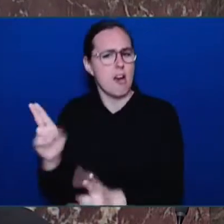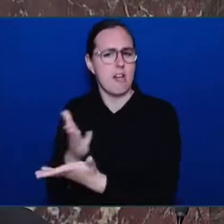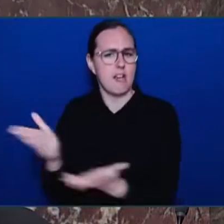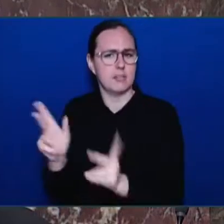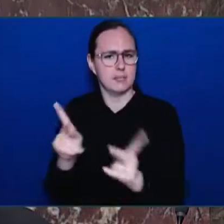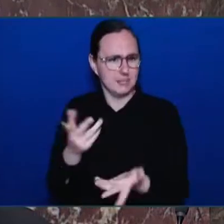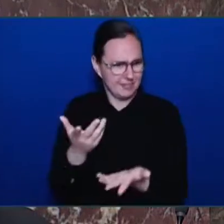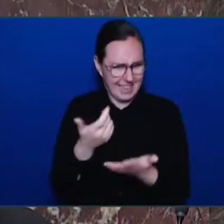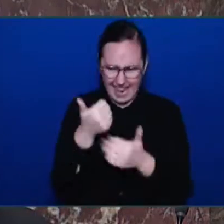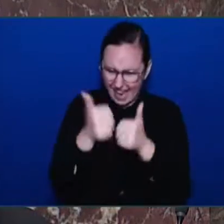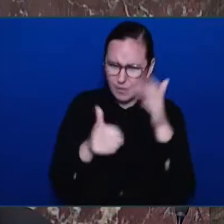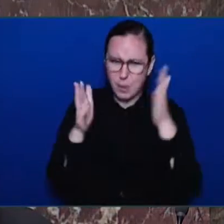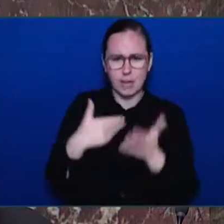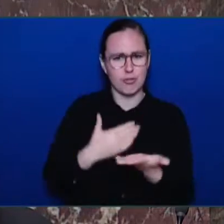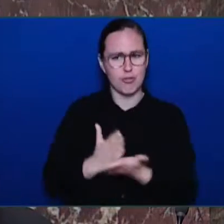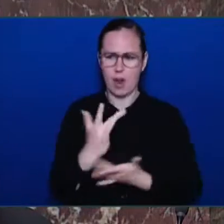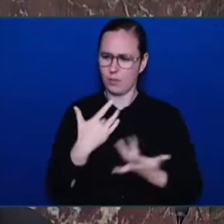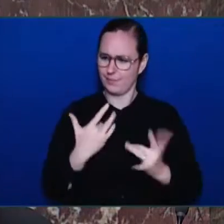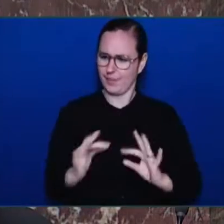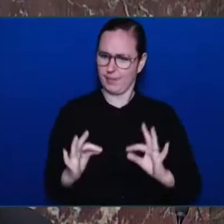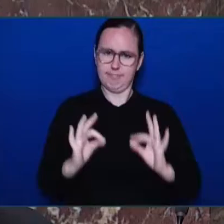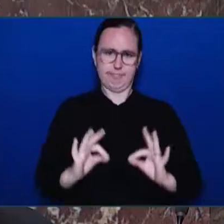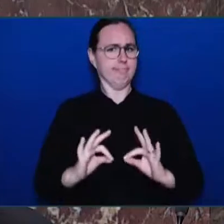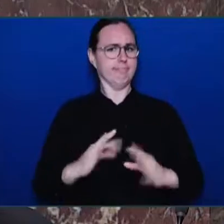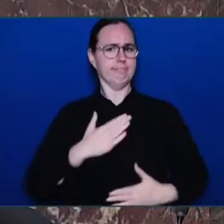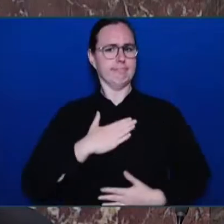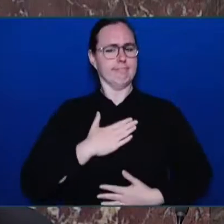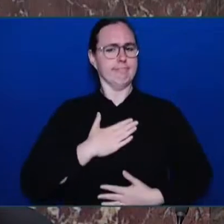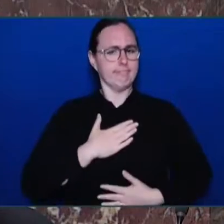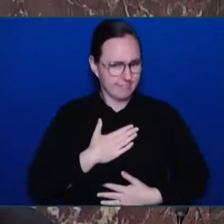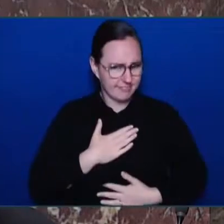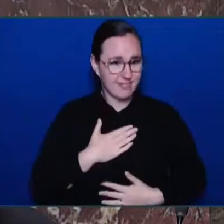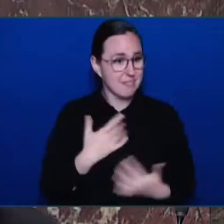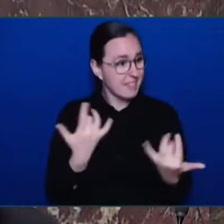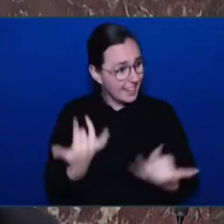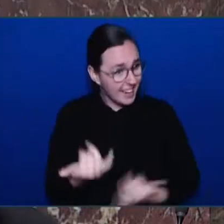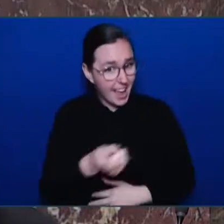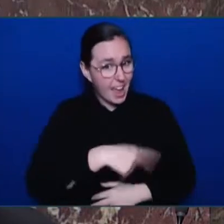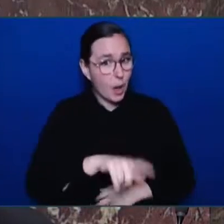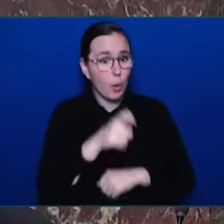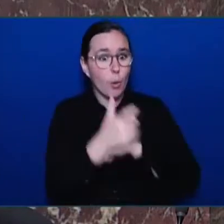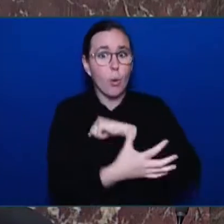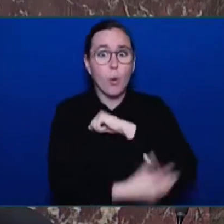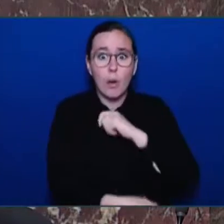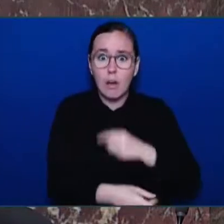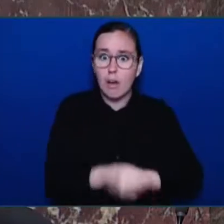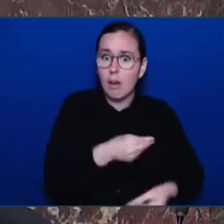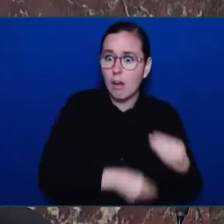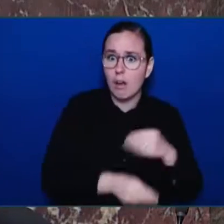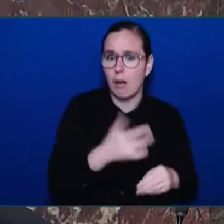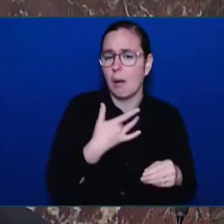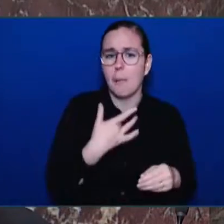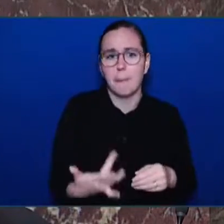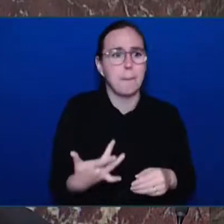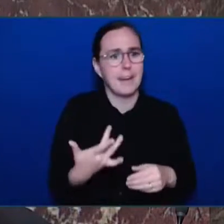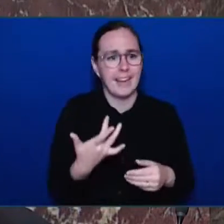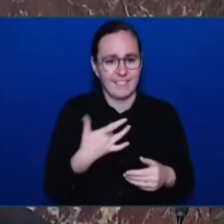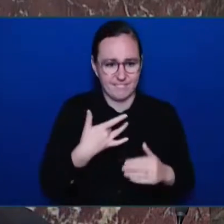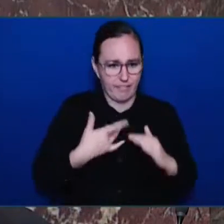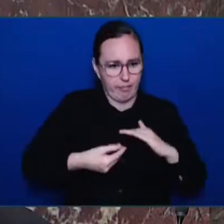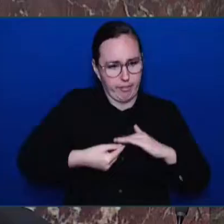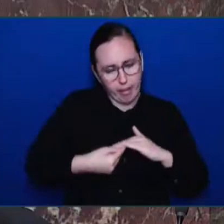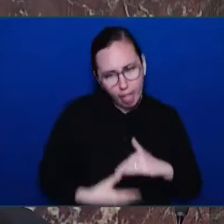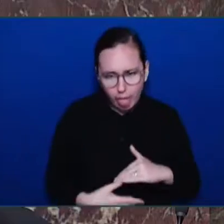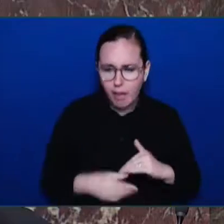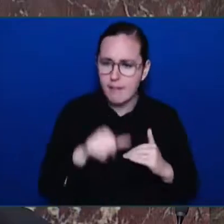are denied their dignity and are continuously disrespected. The silent and sustained violence of poverty is a result of